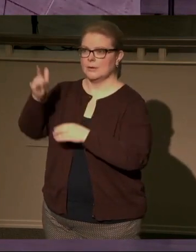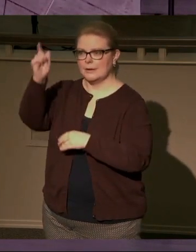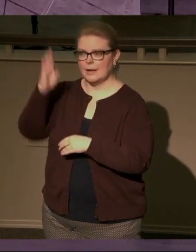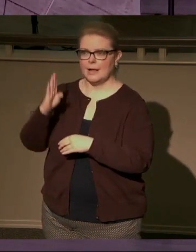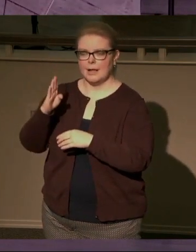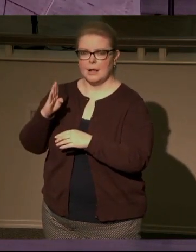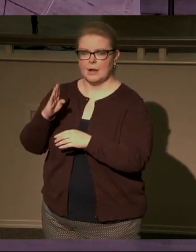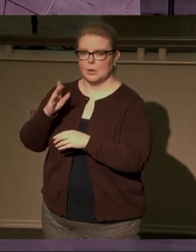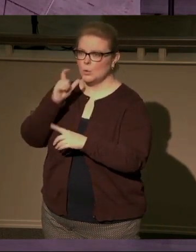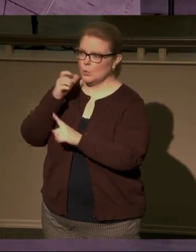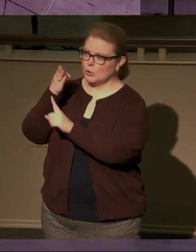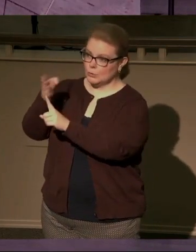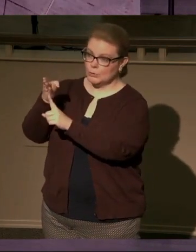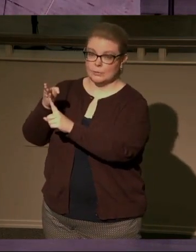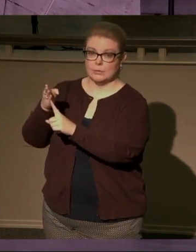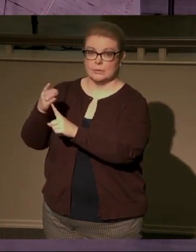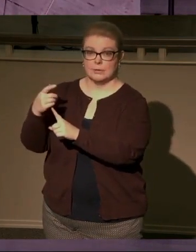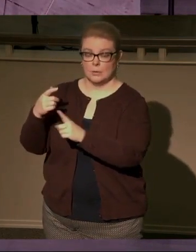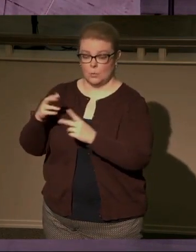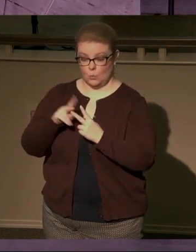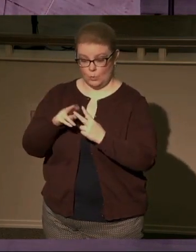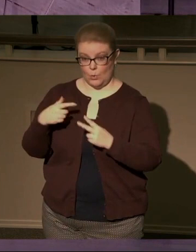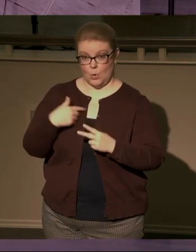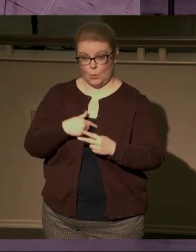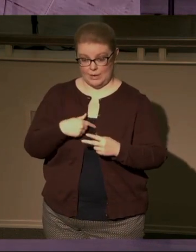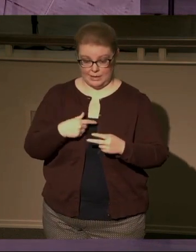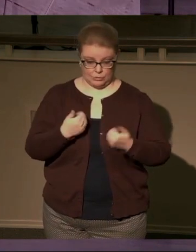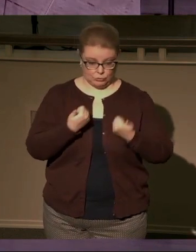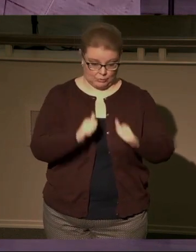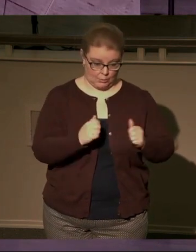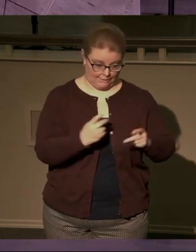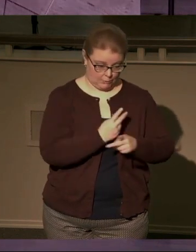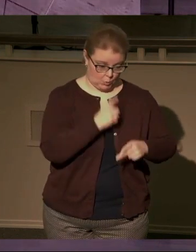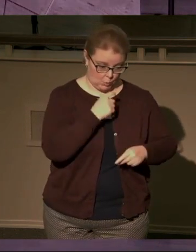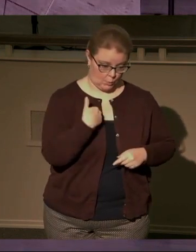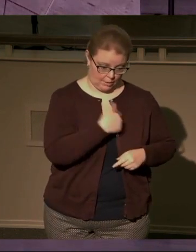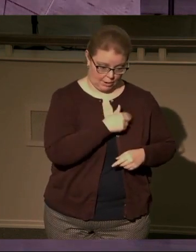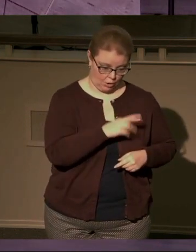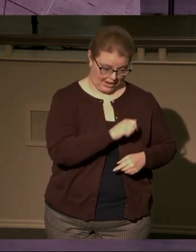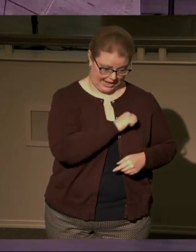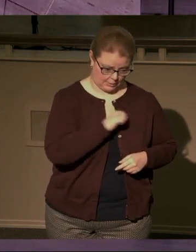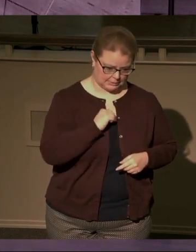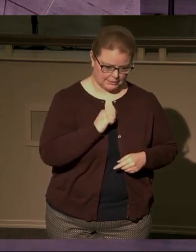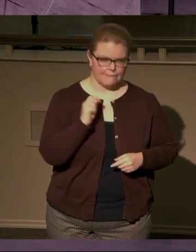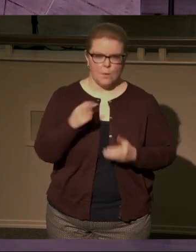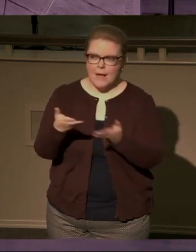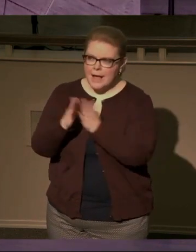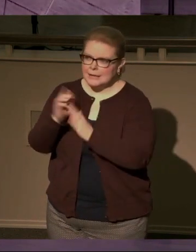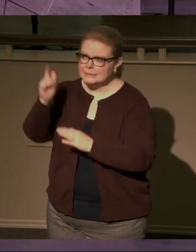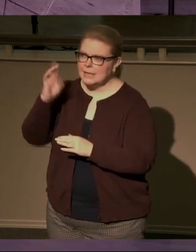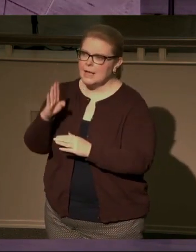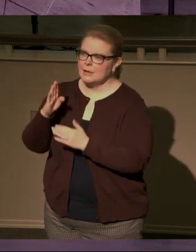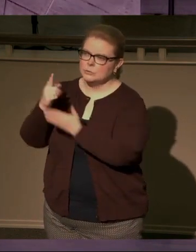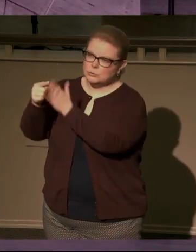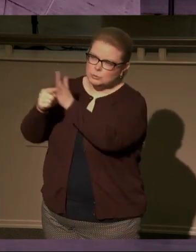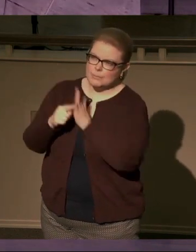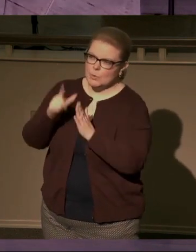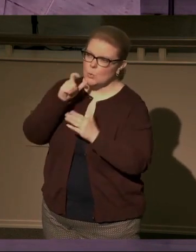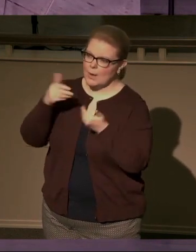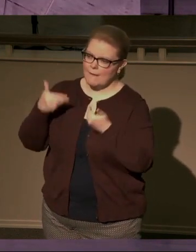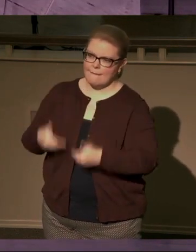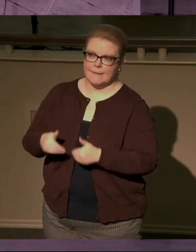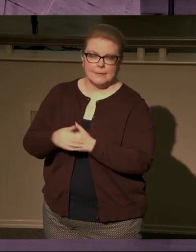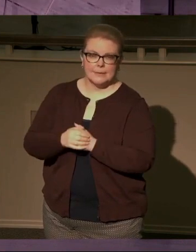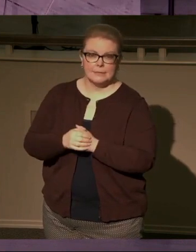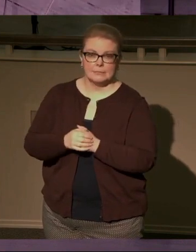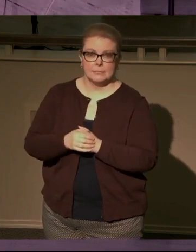define us, or we're de facto self-defining. And so it needs to be obvious in your home who the